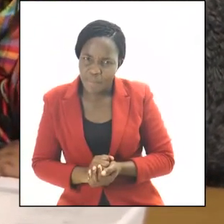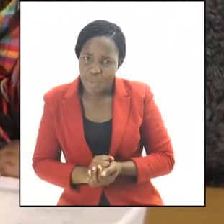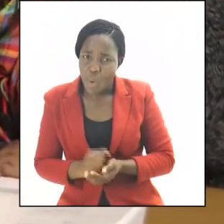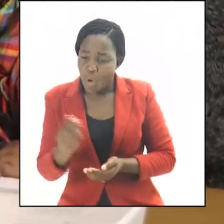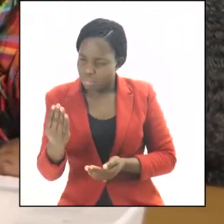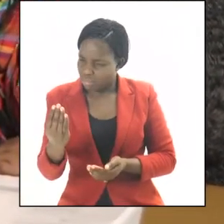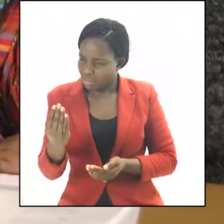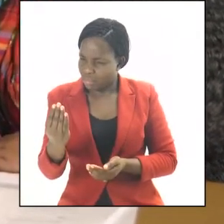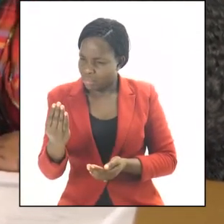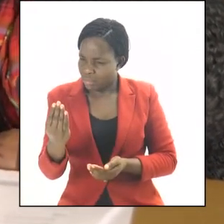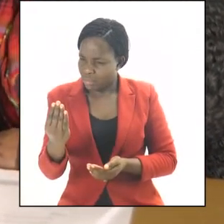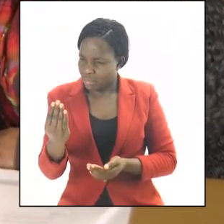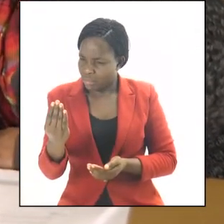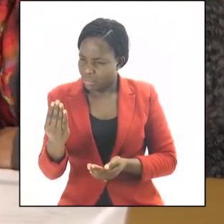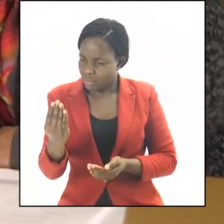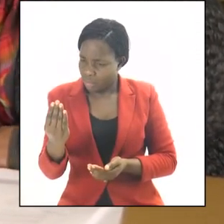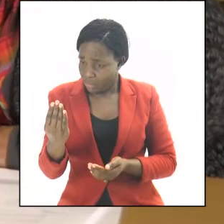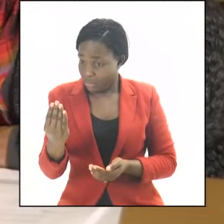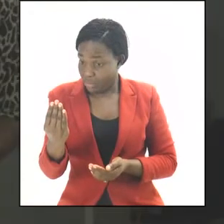What? What?